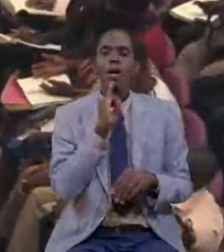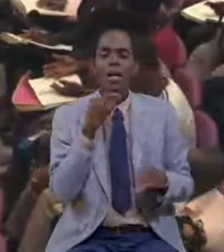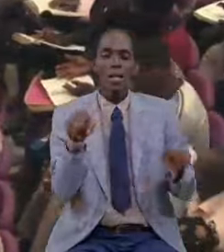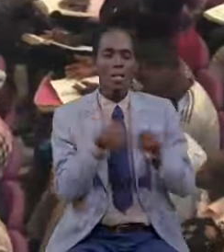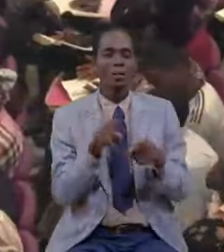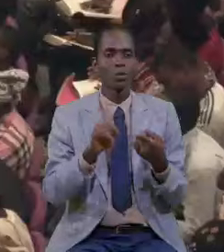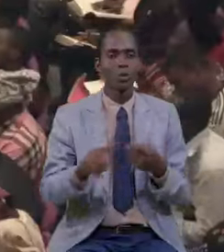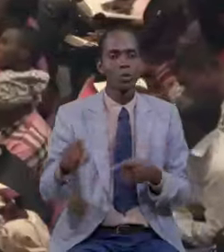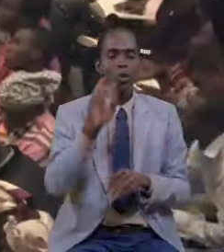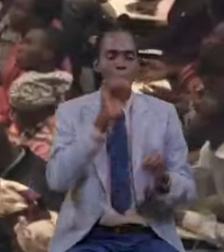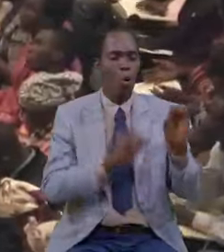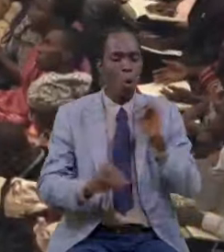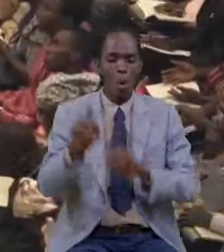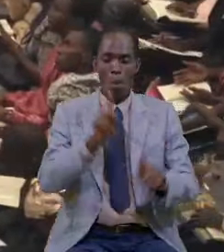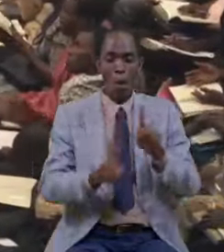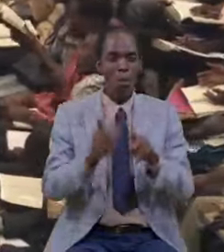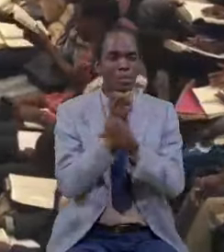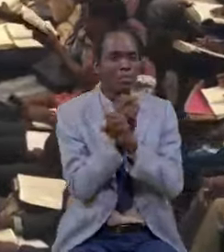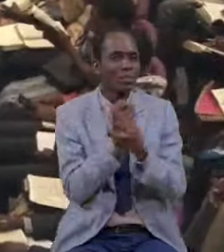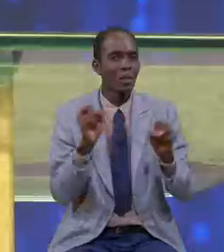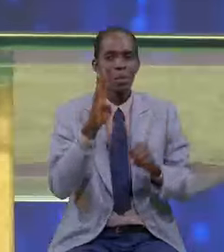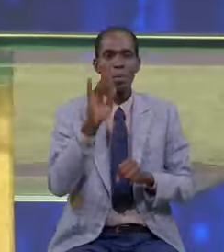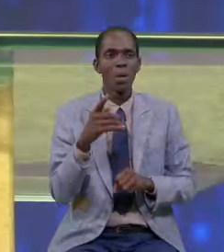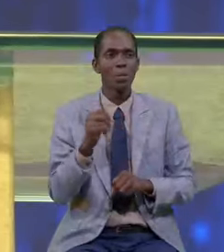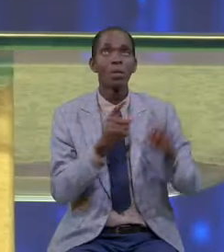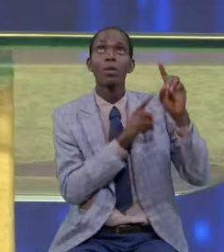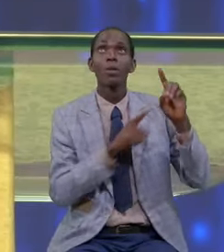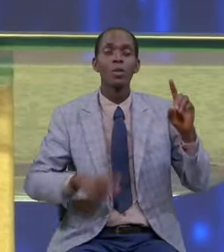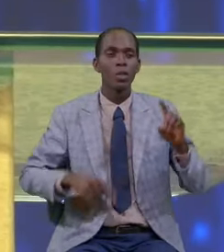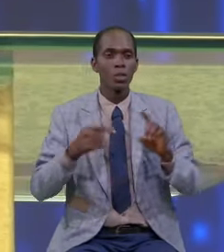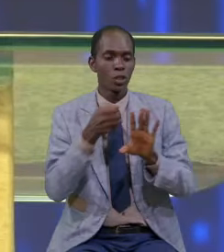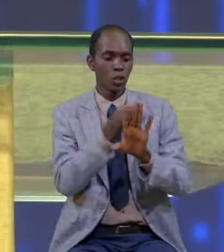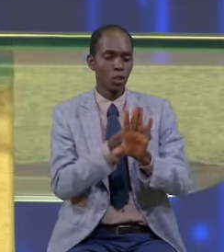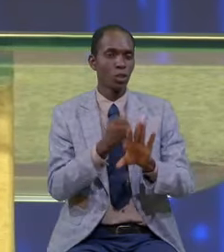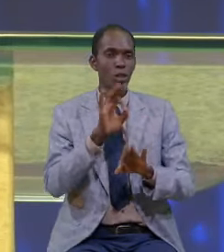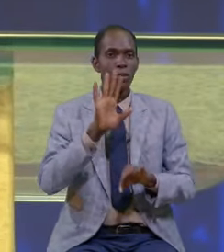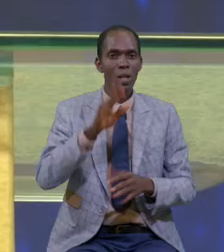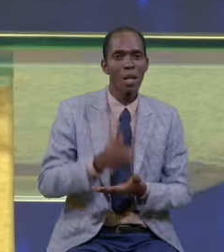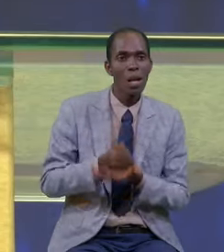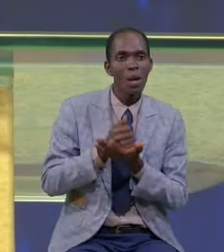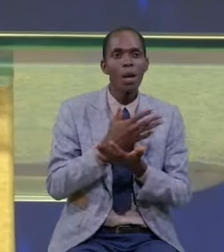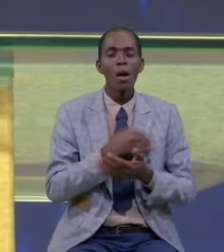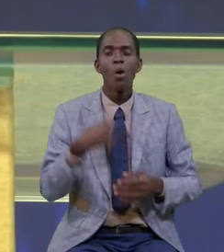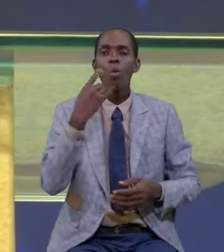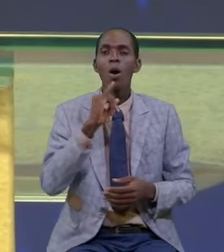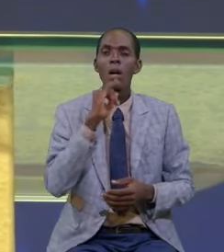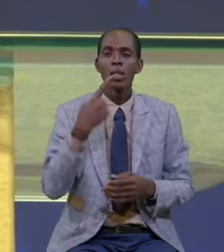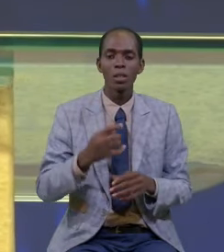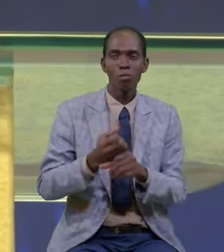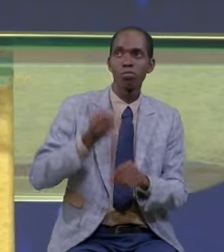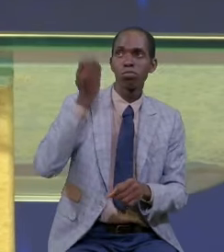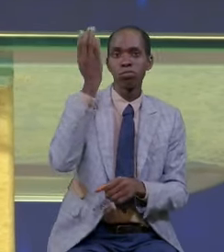people saved by the Lord, the shield of thy help, and who is the sword of